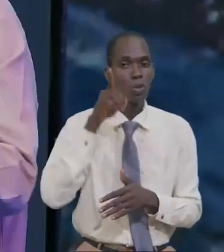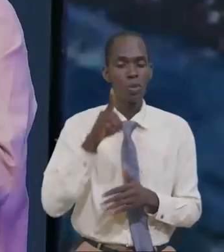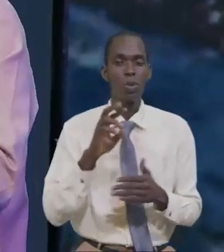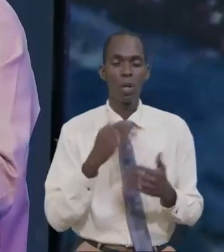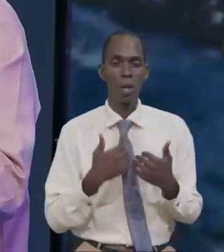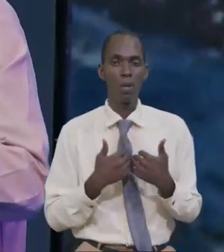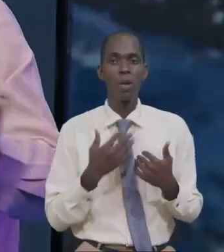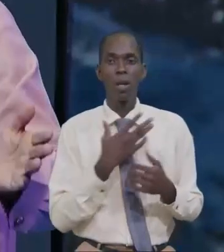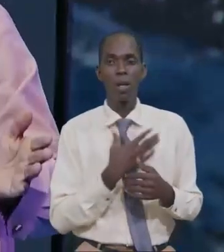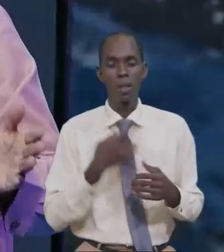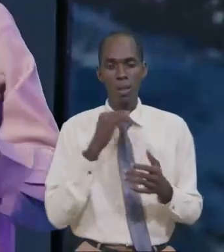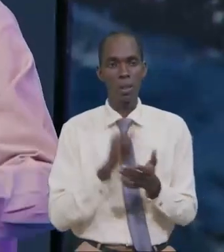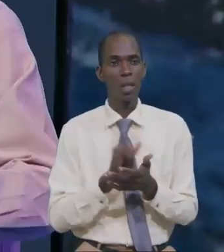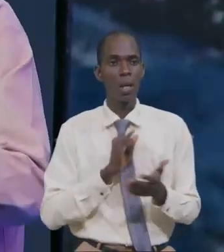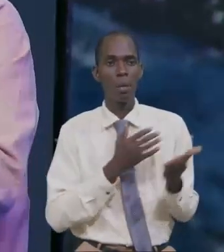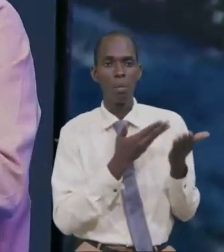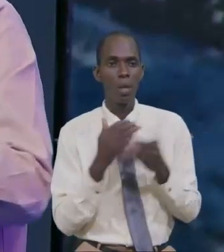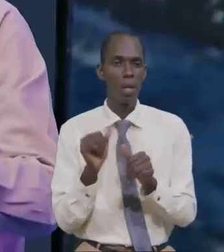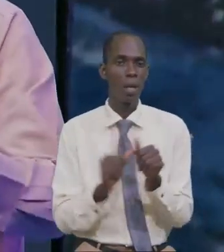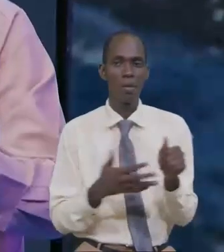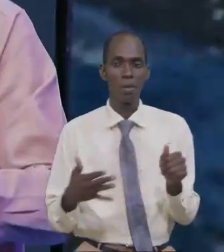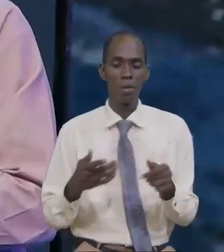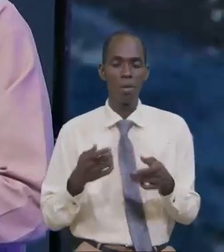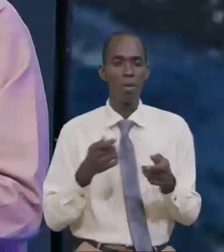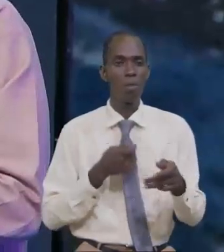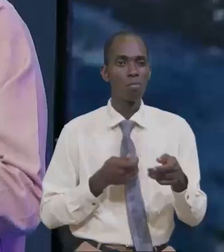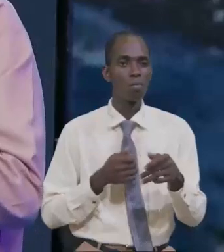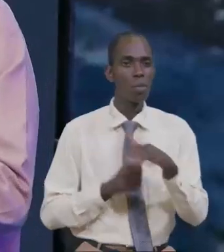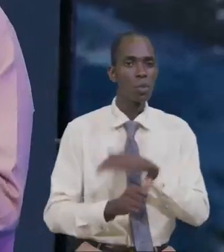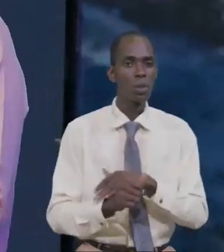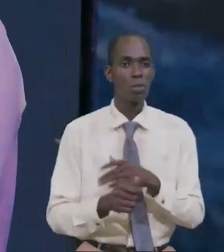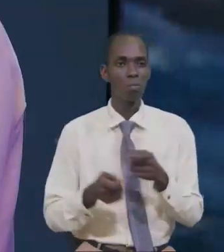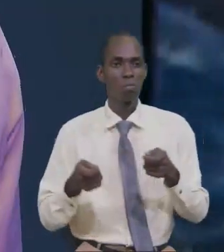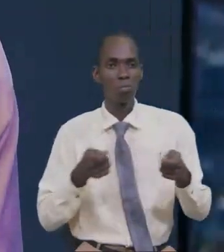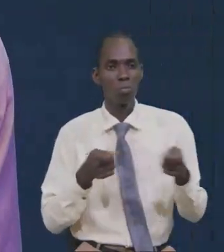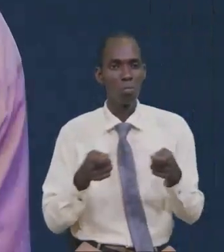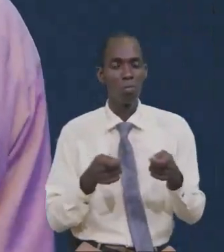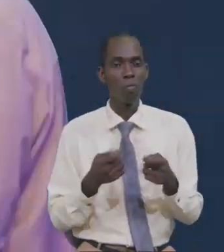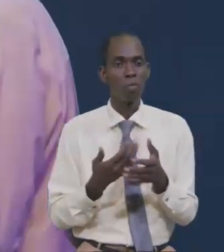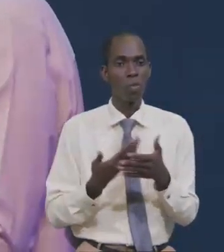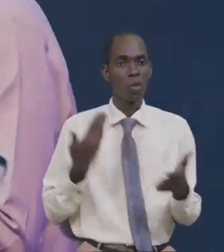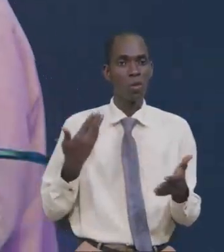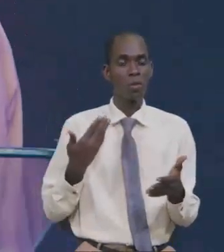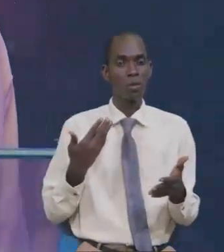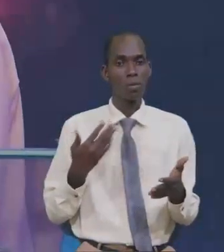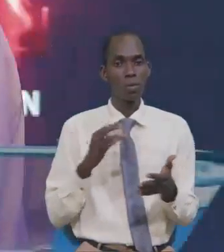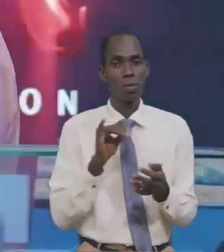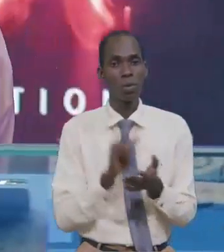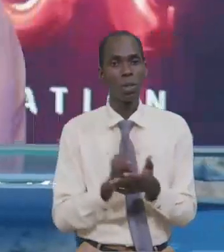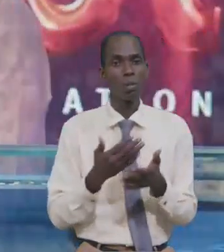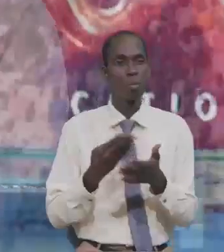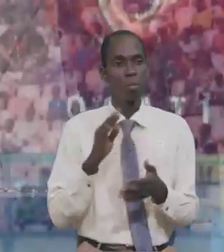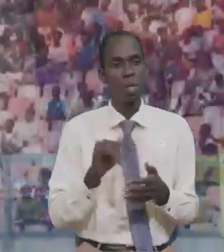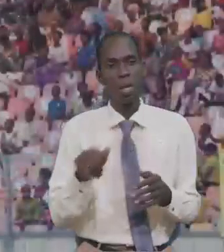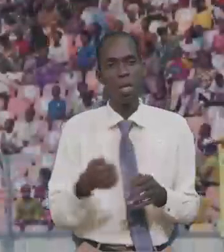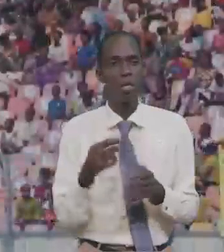by any means when I have preached to others, I myself should be a cast away. You